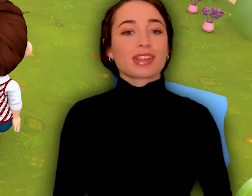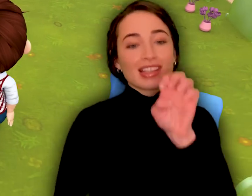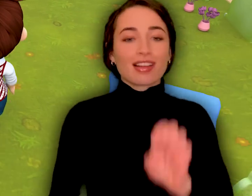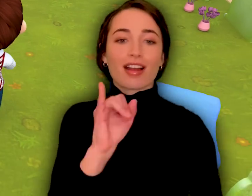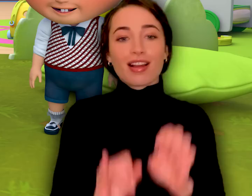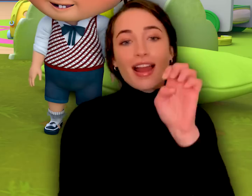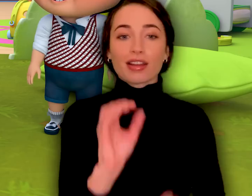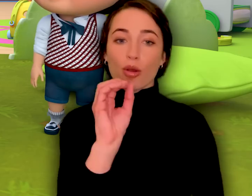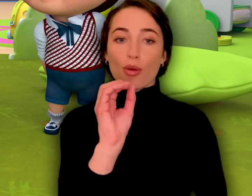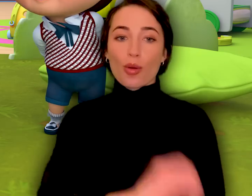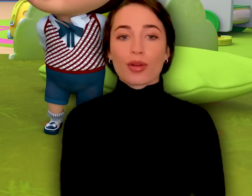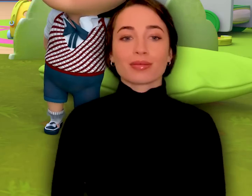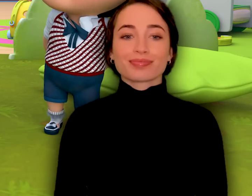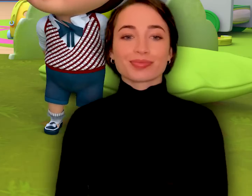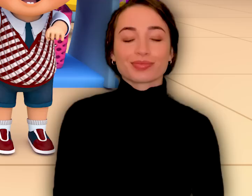had a farm